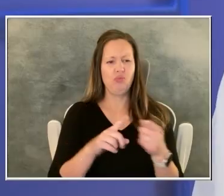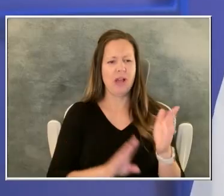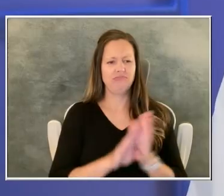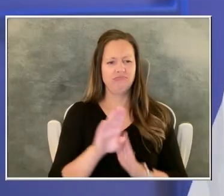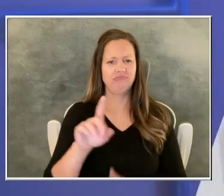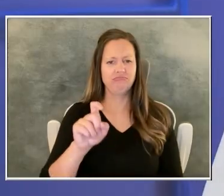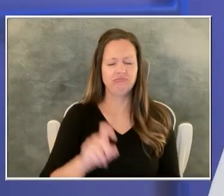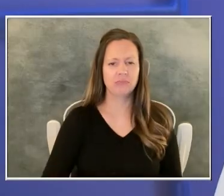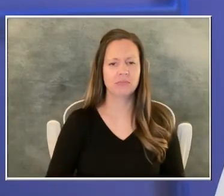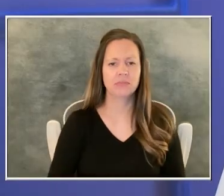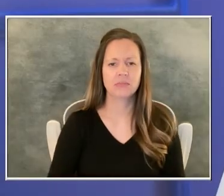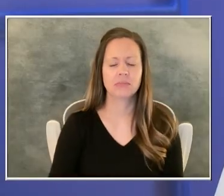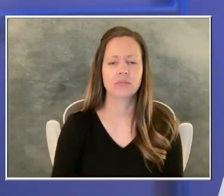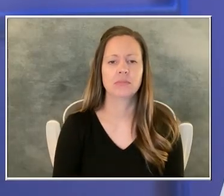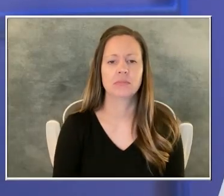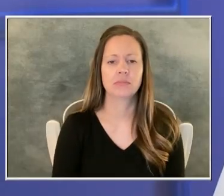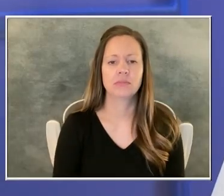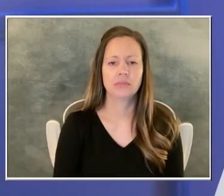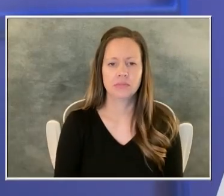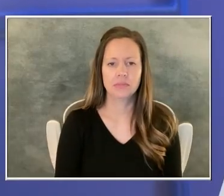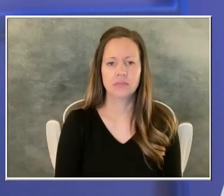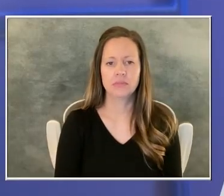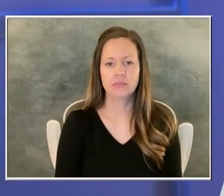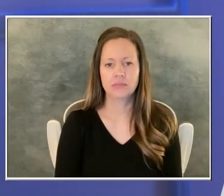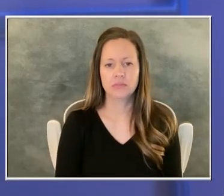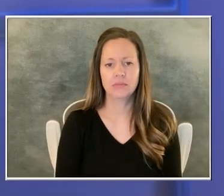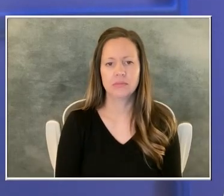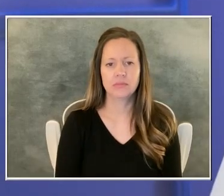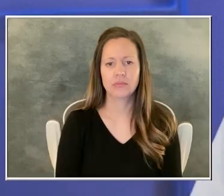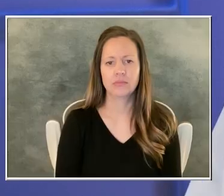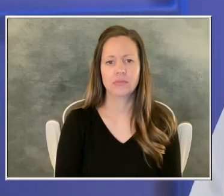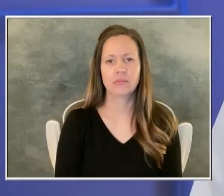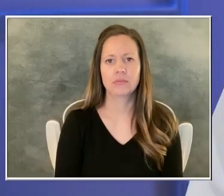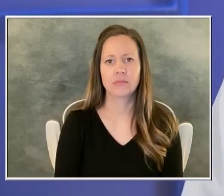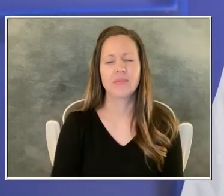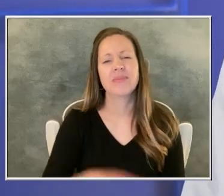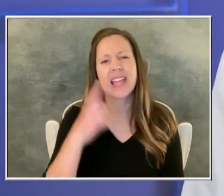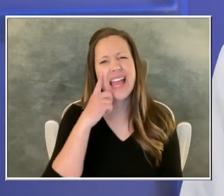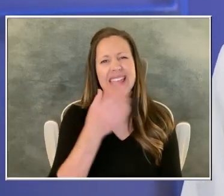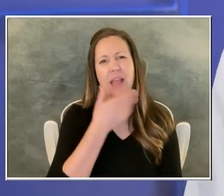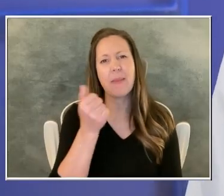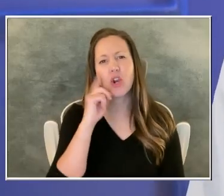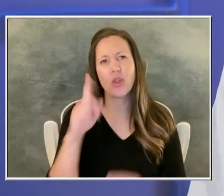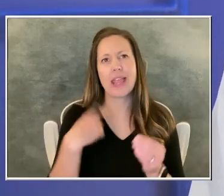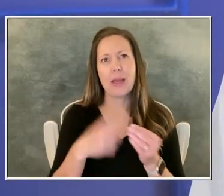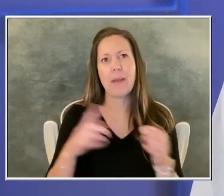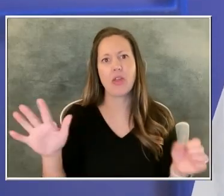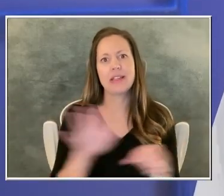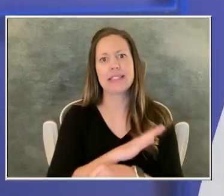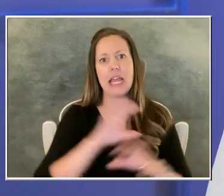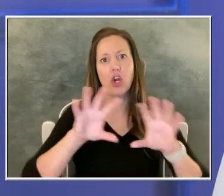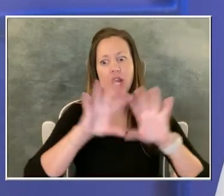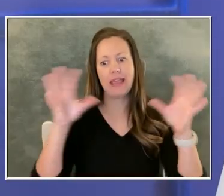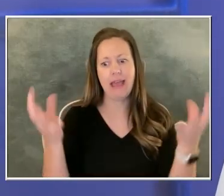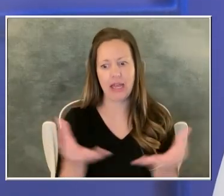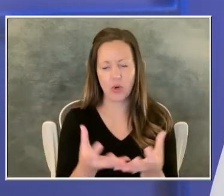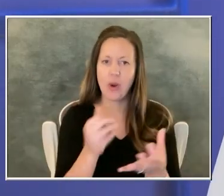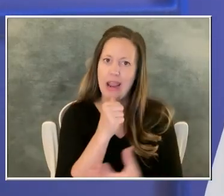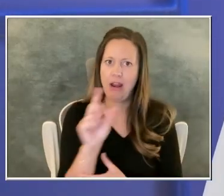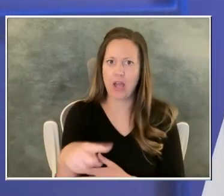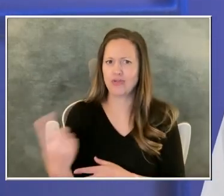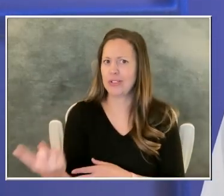I think if we think about TendoNova, just a certain product, I think it's better to think about the entire category. Really, the category is